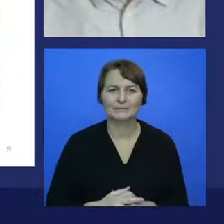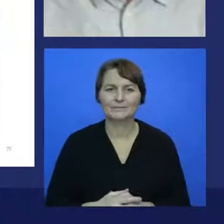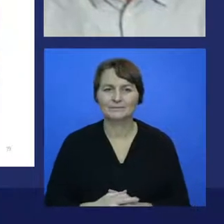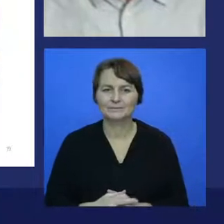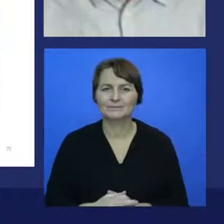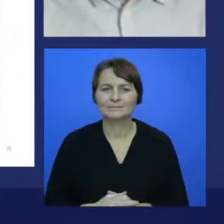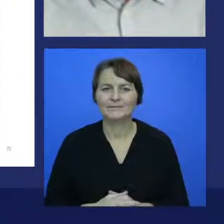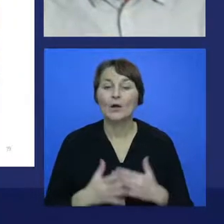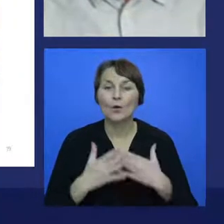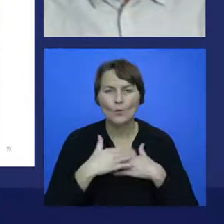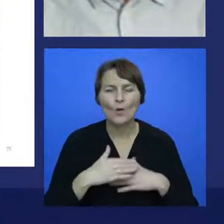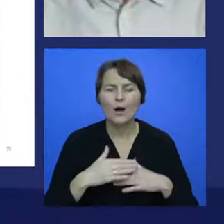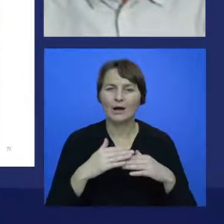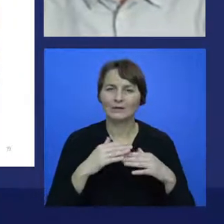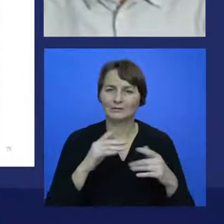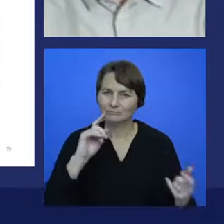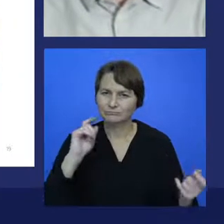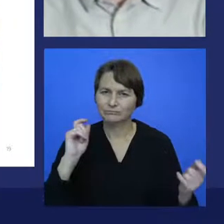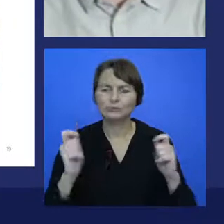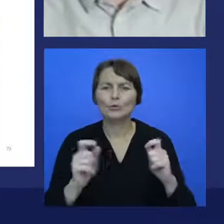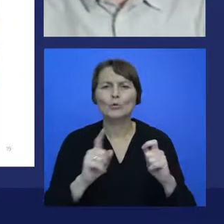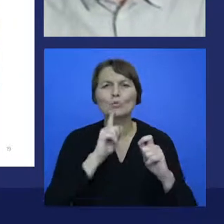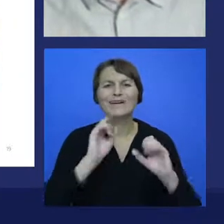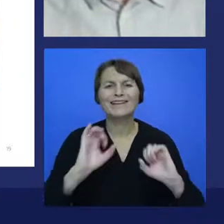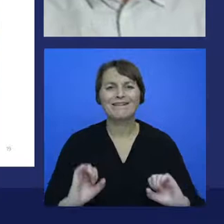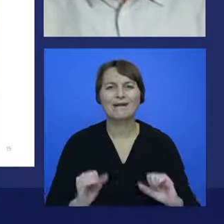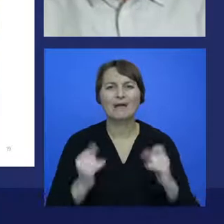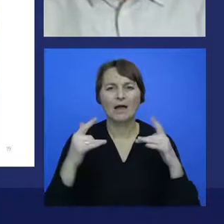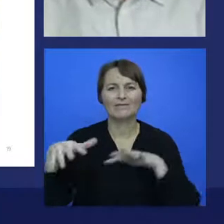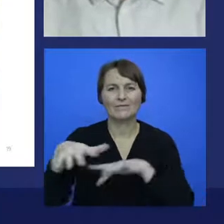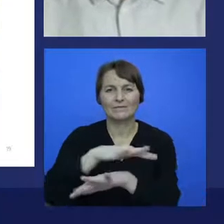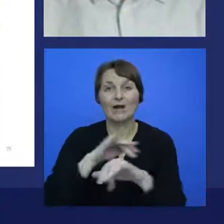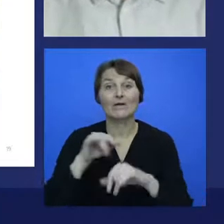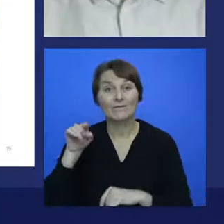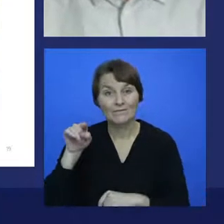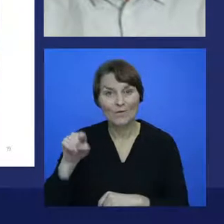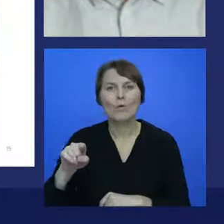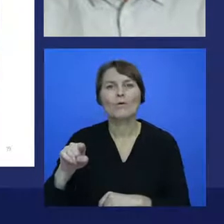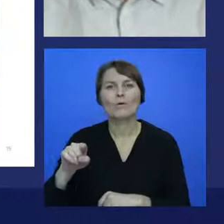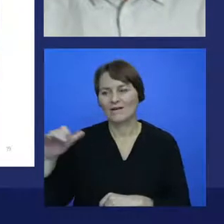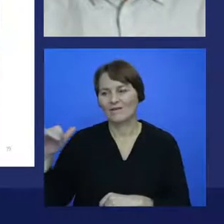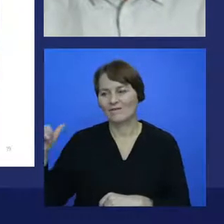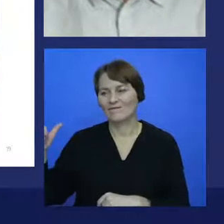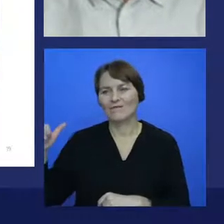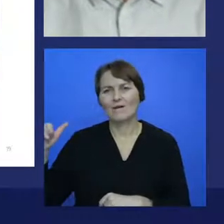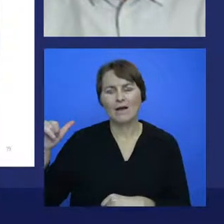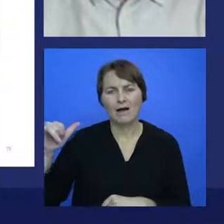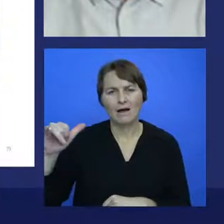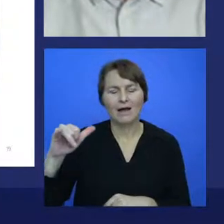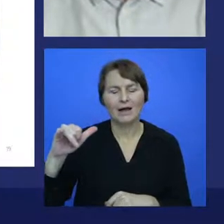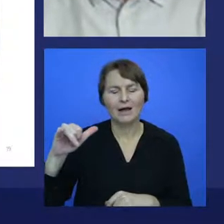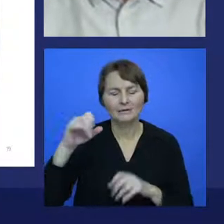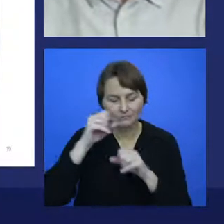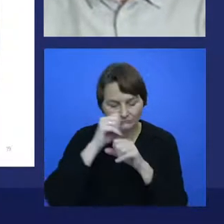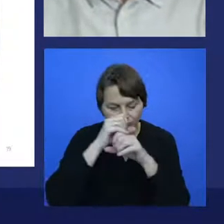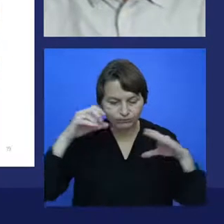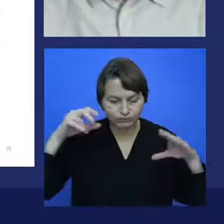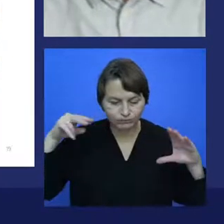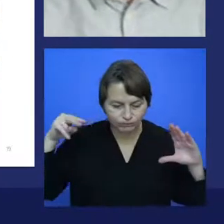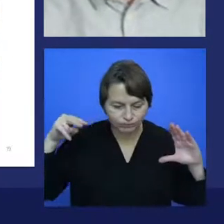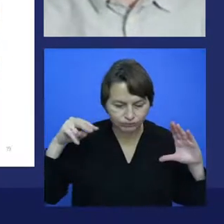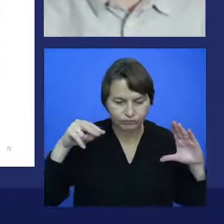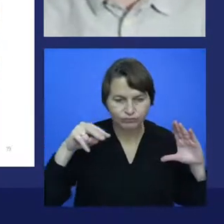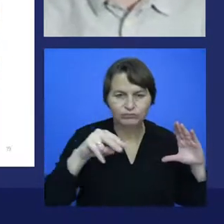really realistically looking environments for the flight simulator platform. And on the right, we have the One Manhattan West location. So that's the first building I